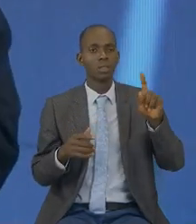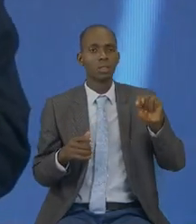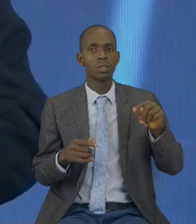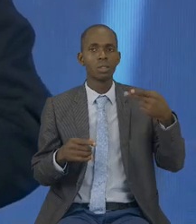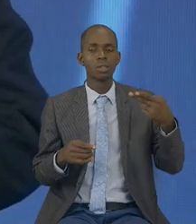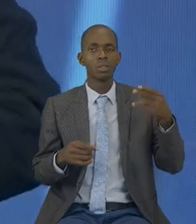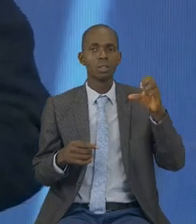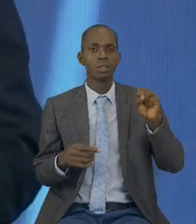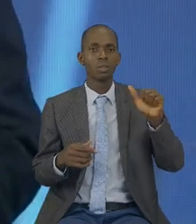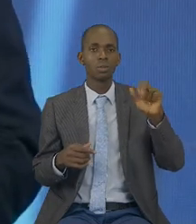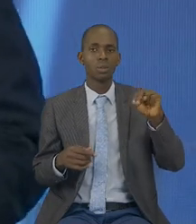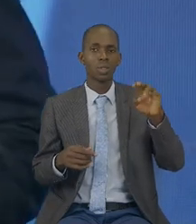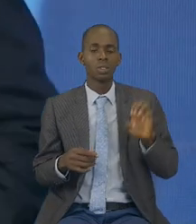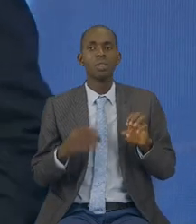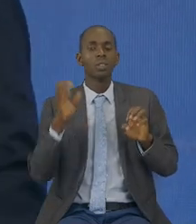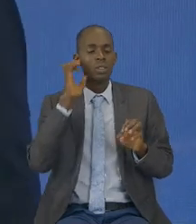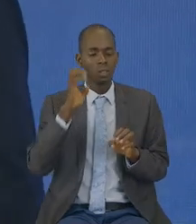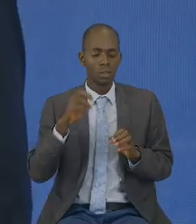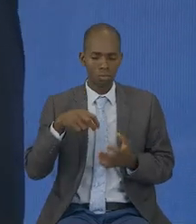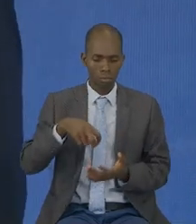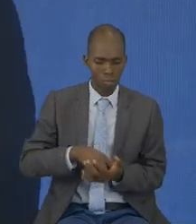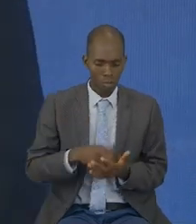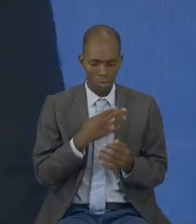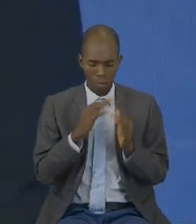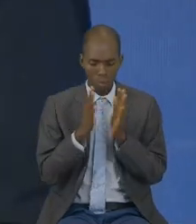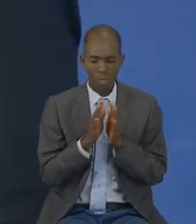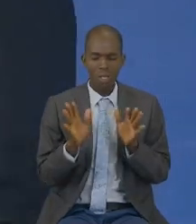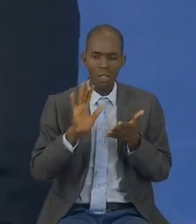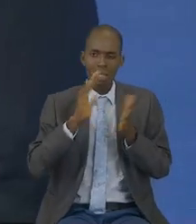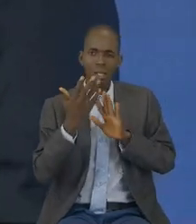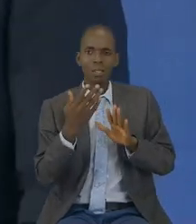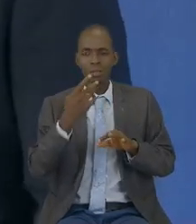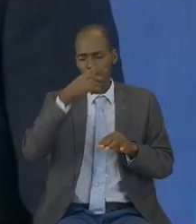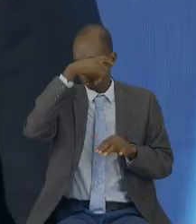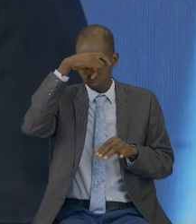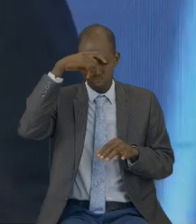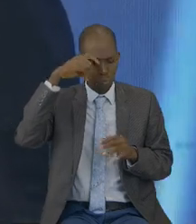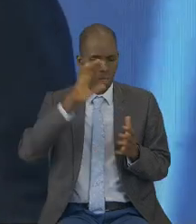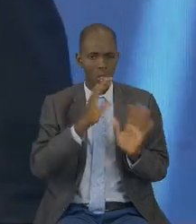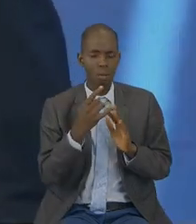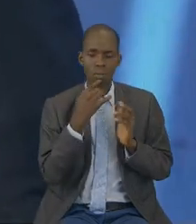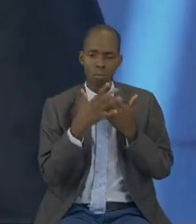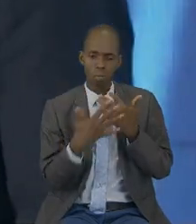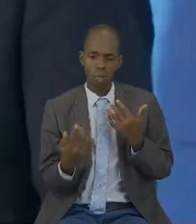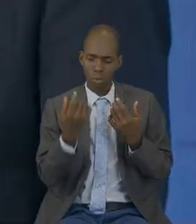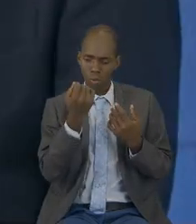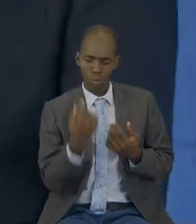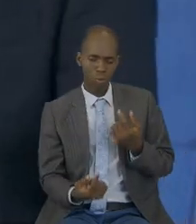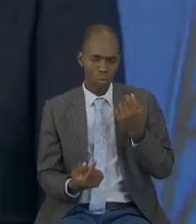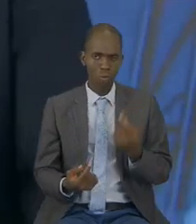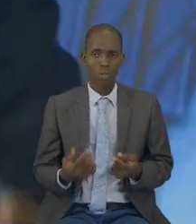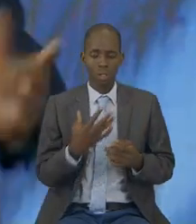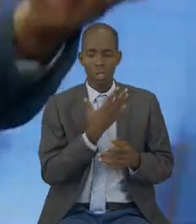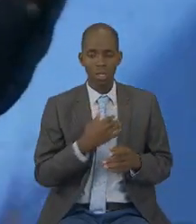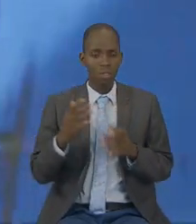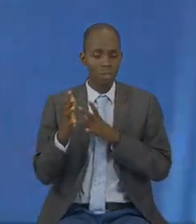and it was like drops of blood were coming out of him. He personally approached the